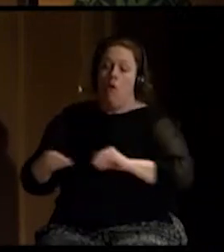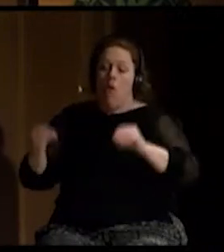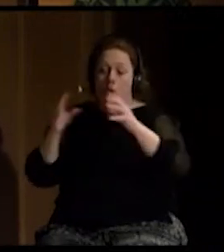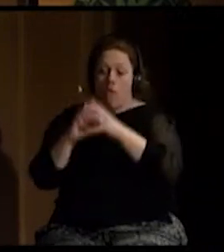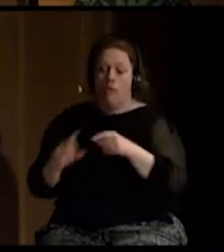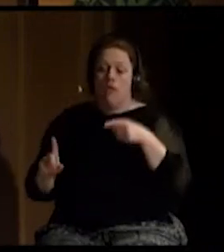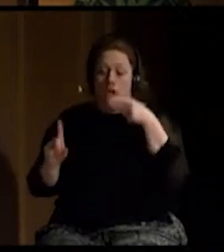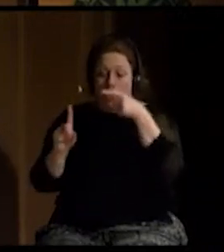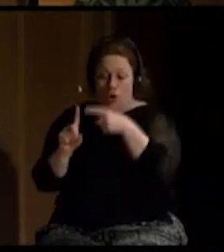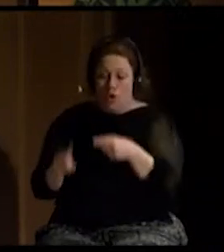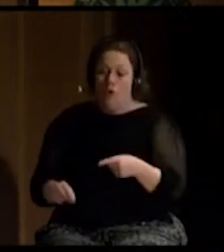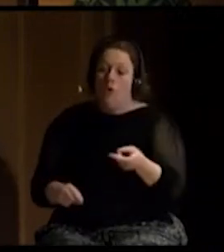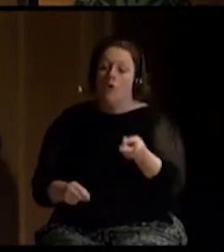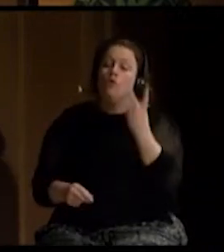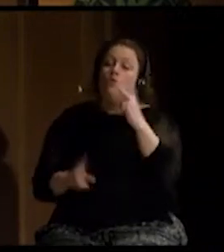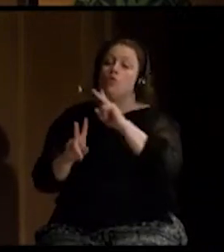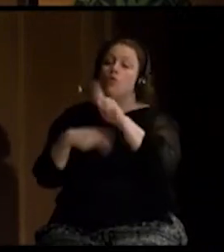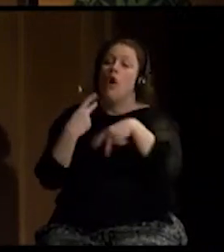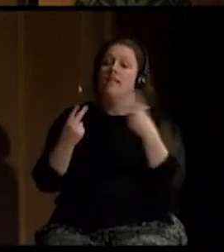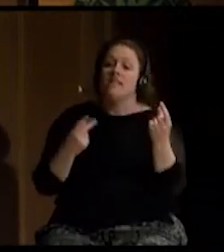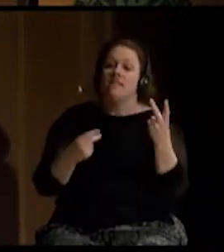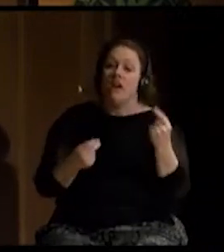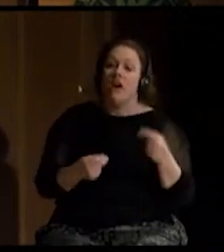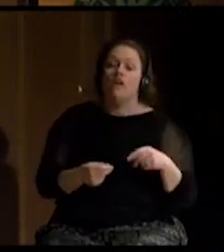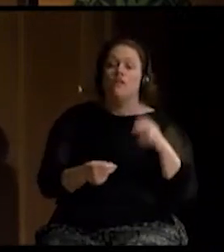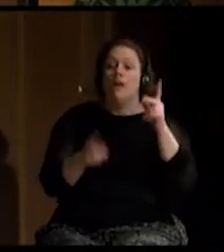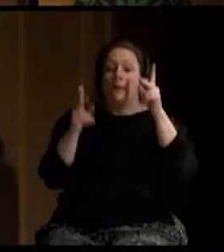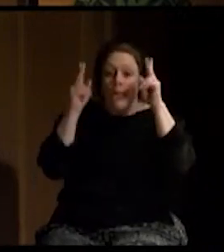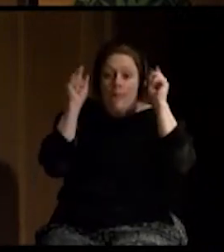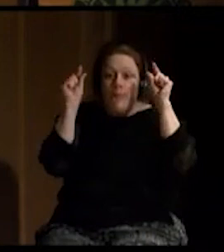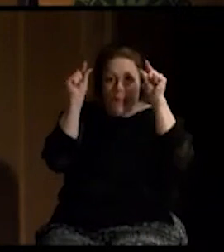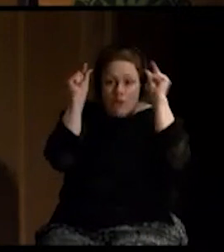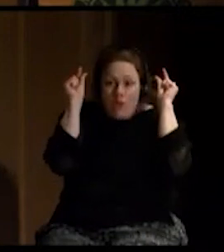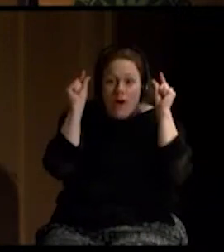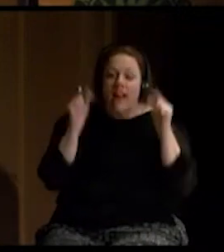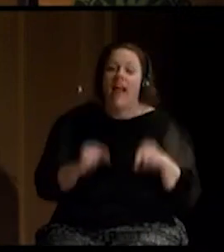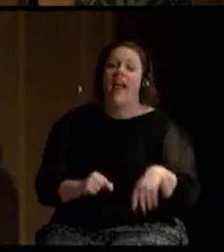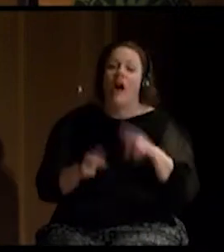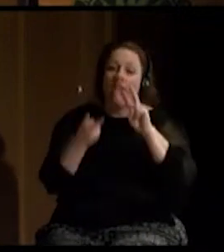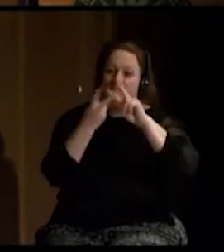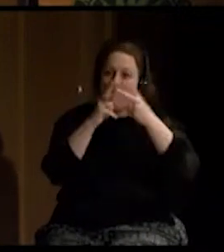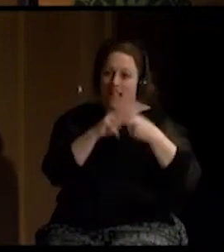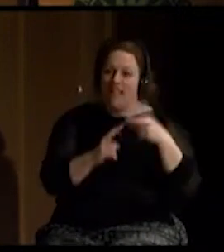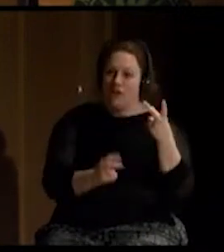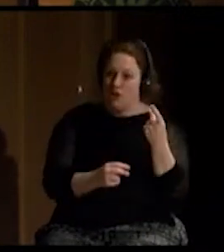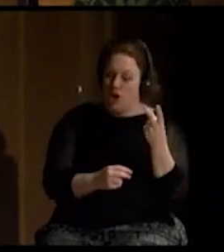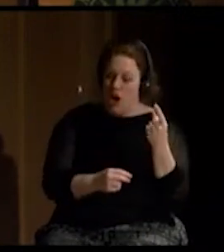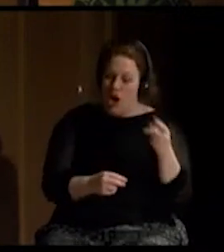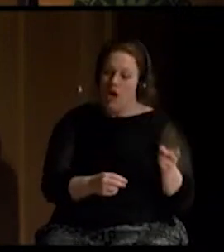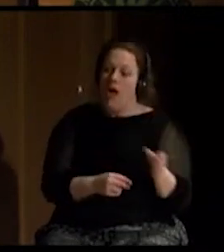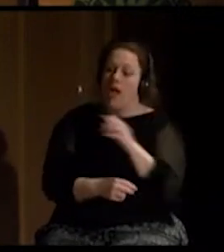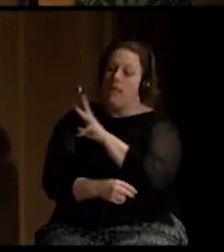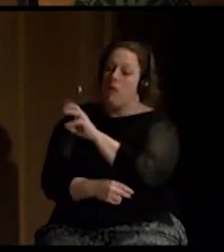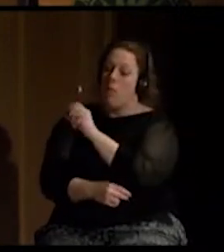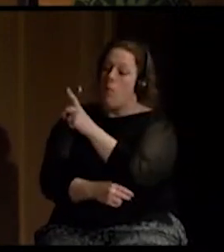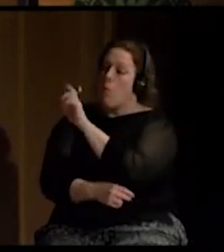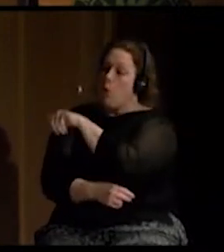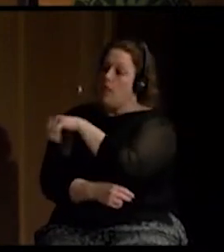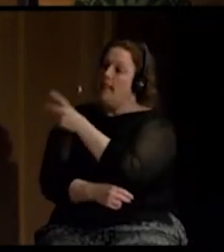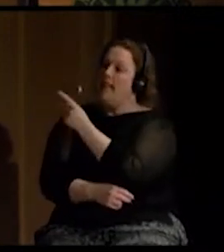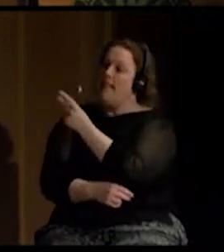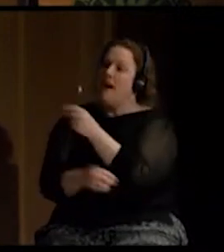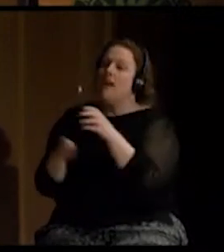regions. There were short-haired village dogs, or the hunting dog, and also the woolly dog, which was a smaller,